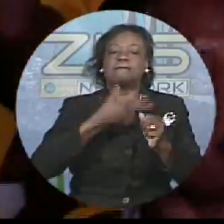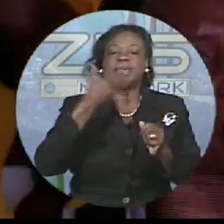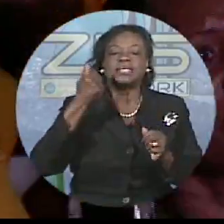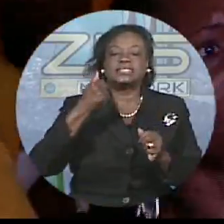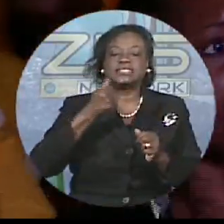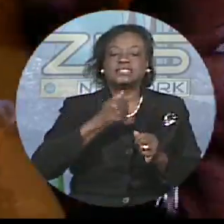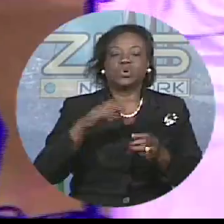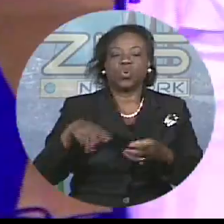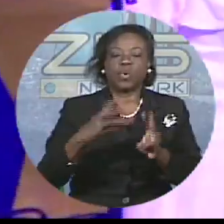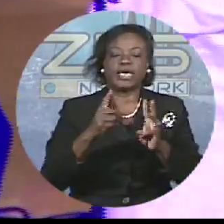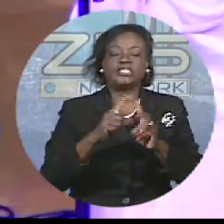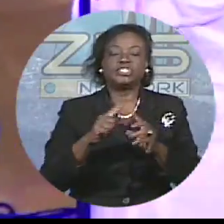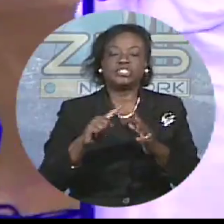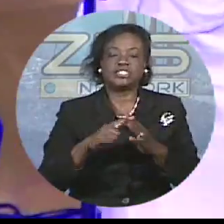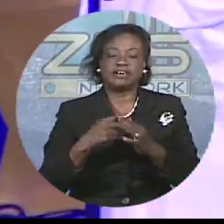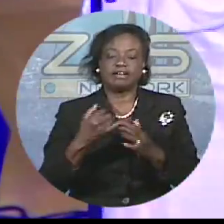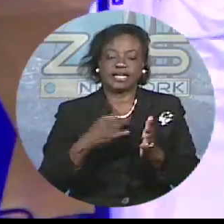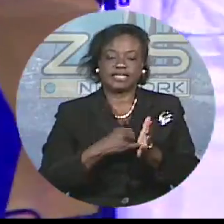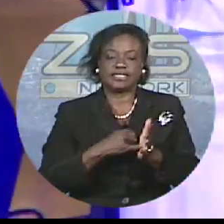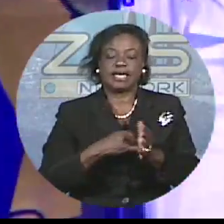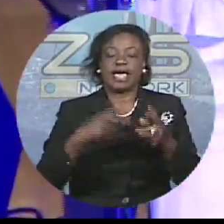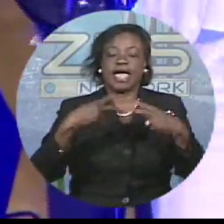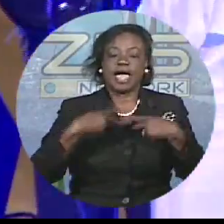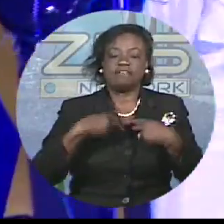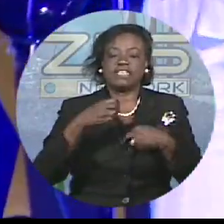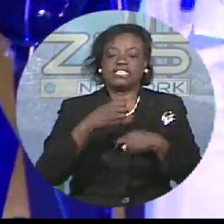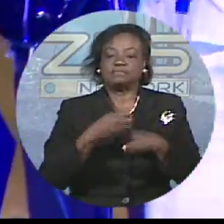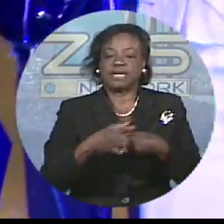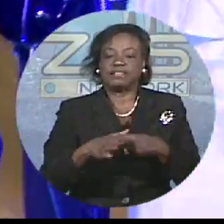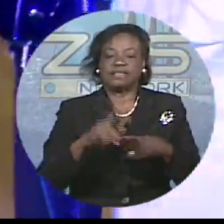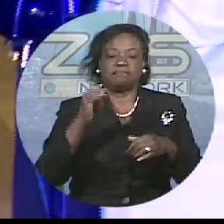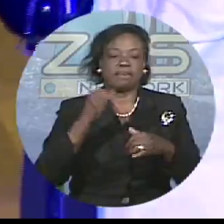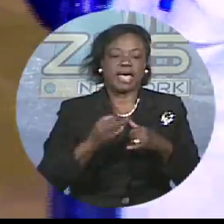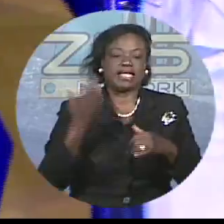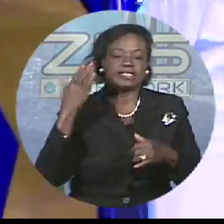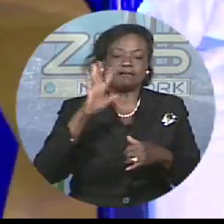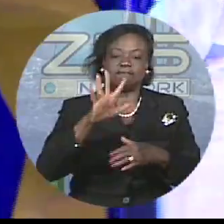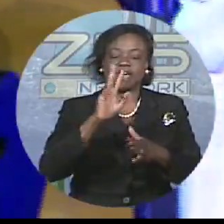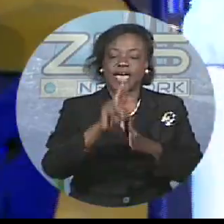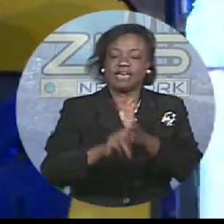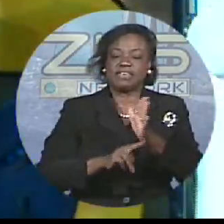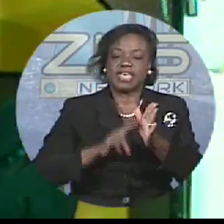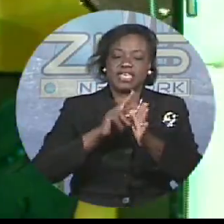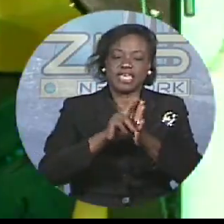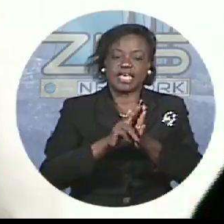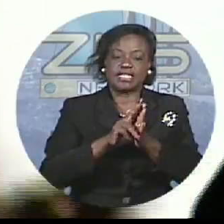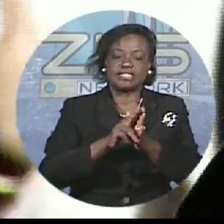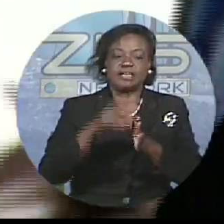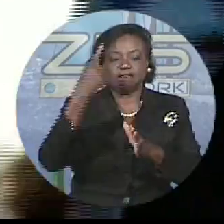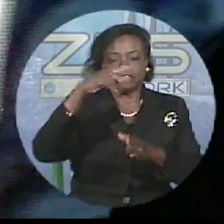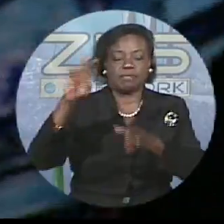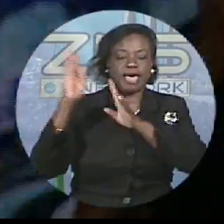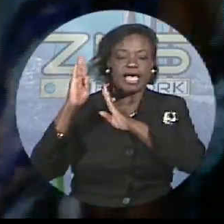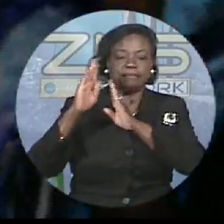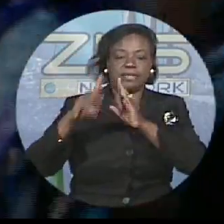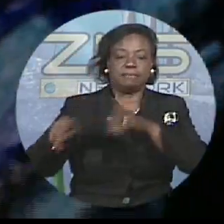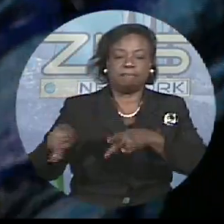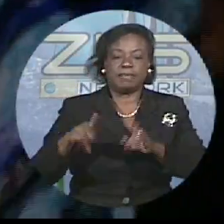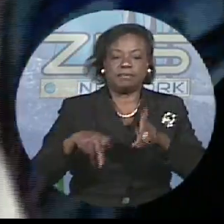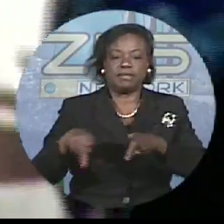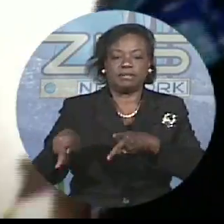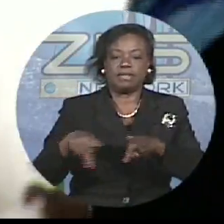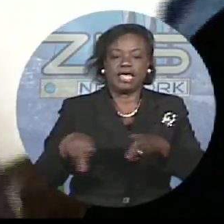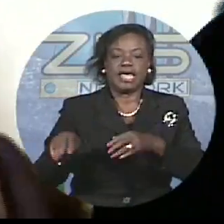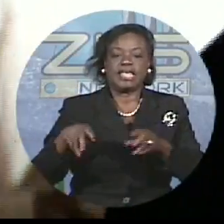Having spent the last 5 years investing in the Bahamian people to give them a better way of life through education, health care, food sufficiency, job creation,